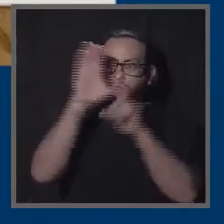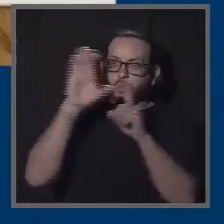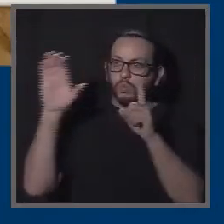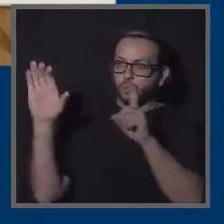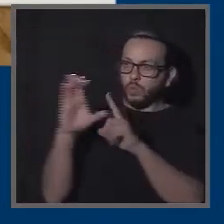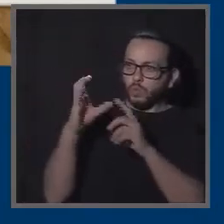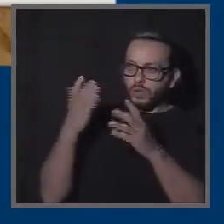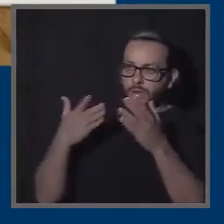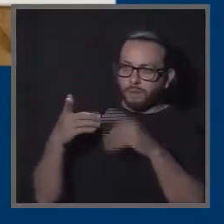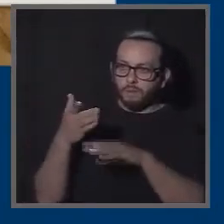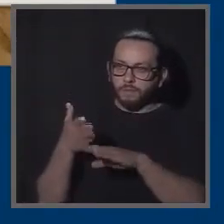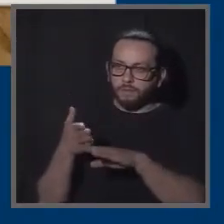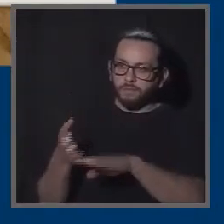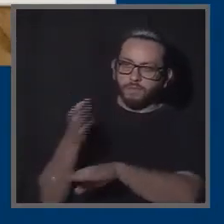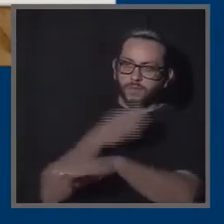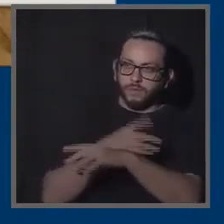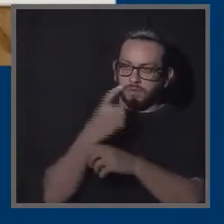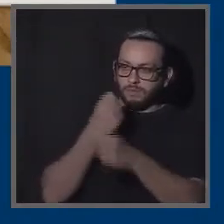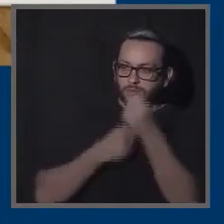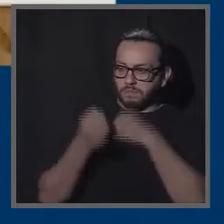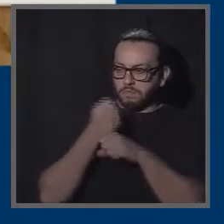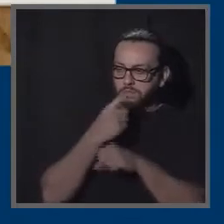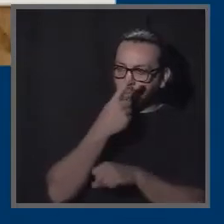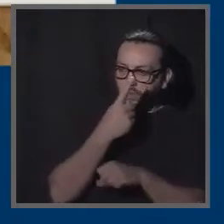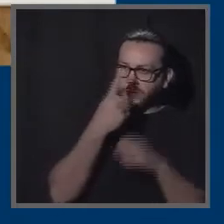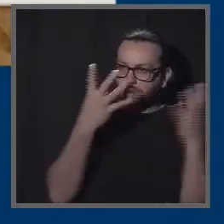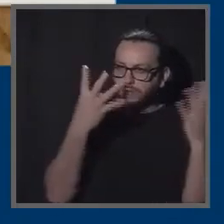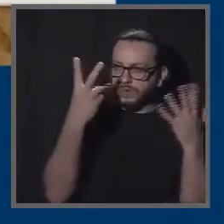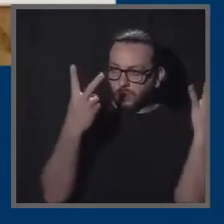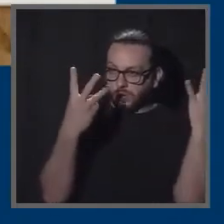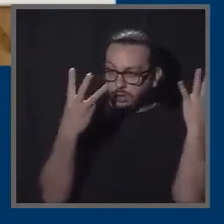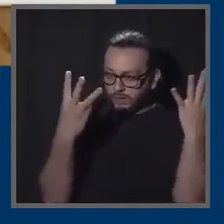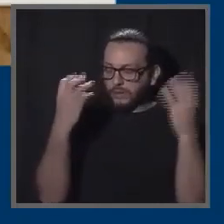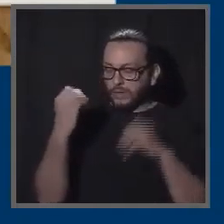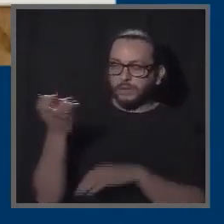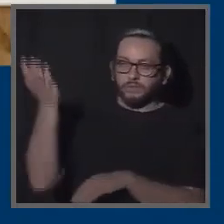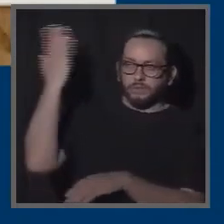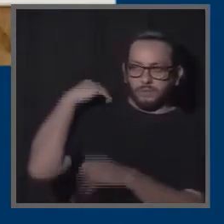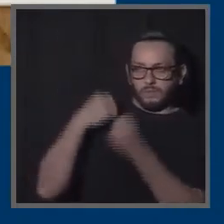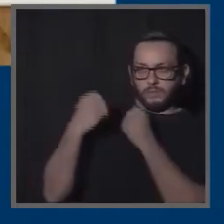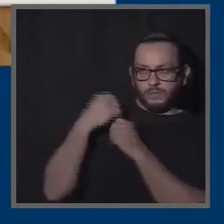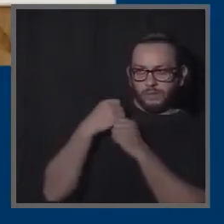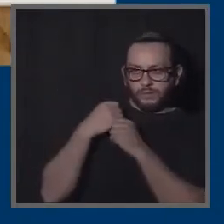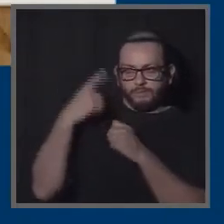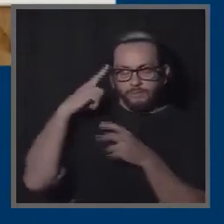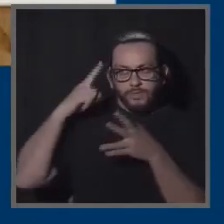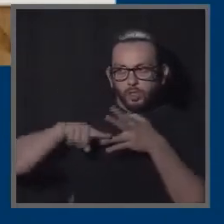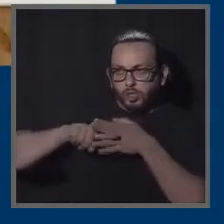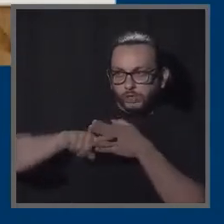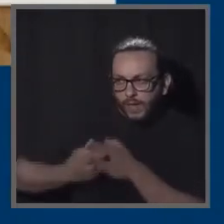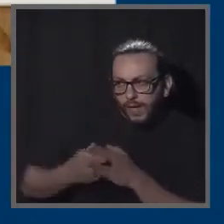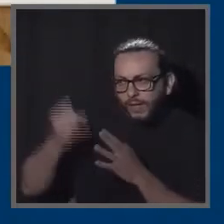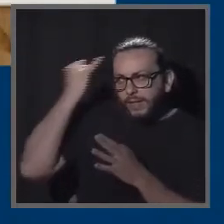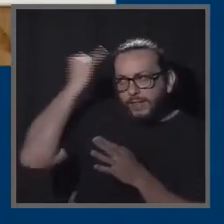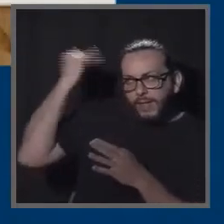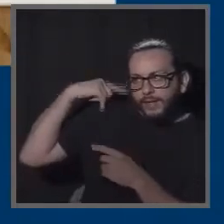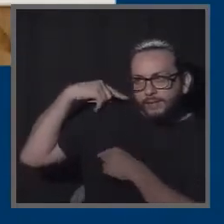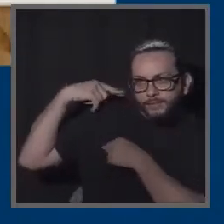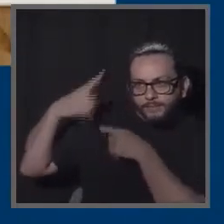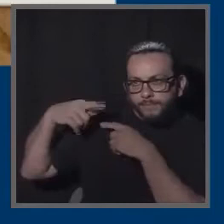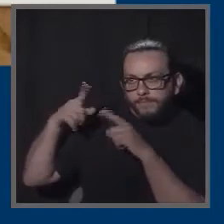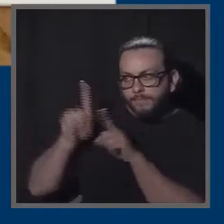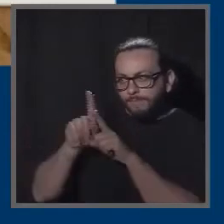have sort of said, we thought cultural democracy had gone away as an idea, and now it's back in a new form. And